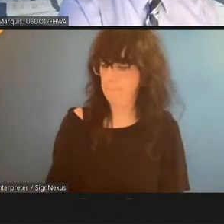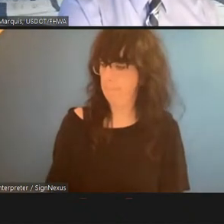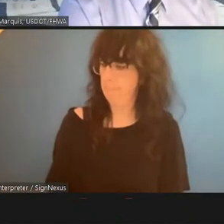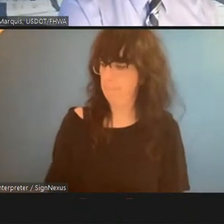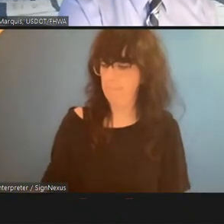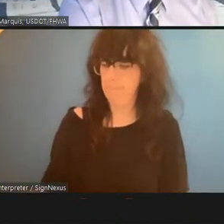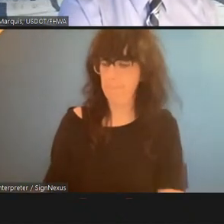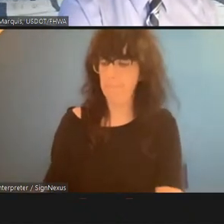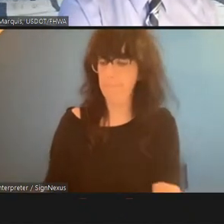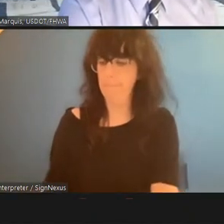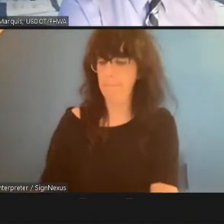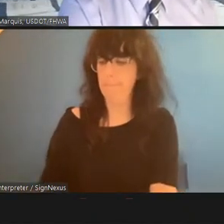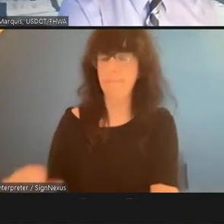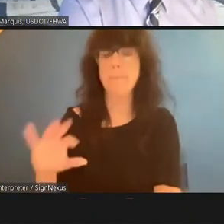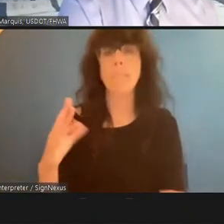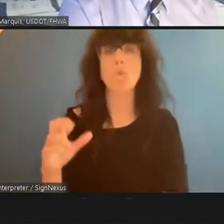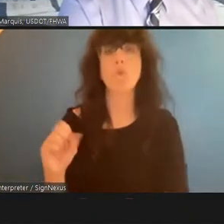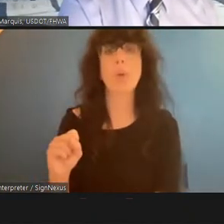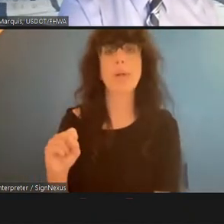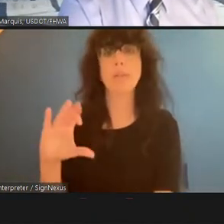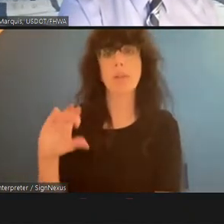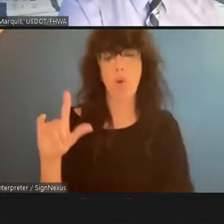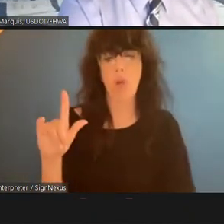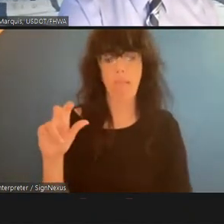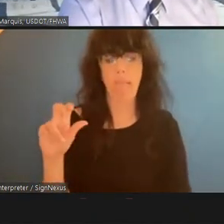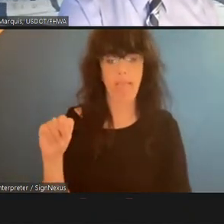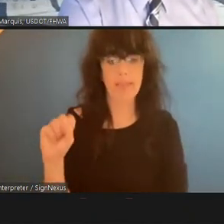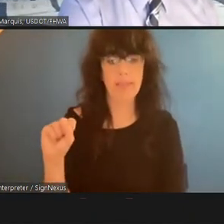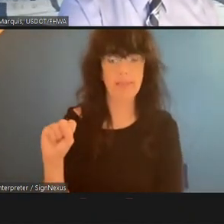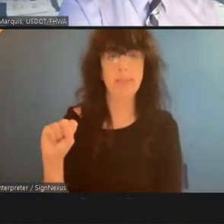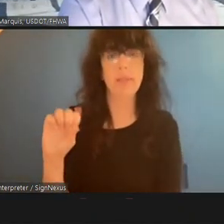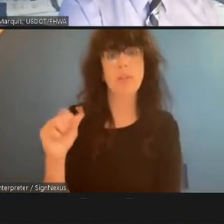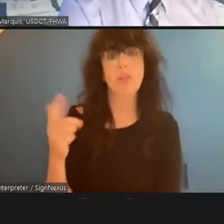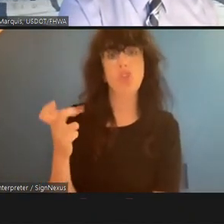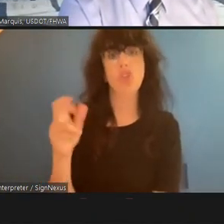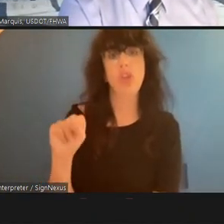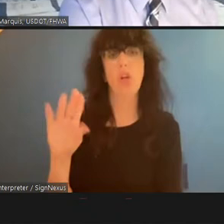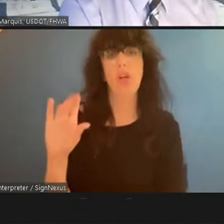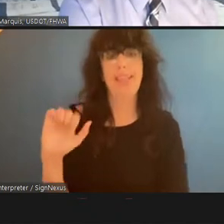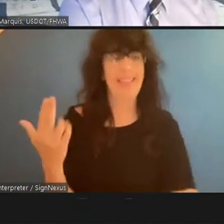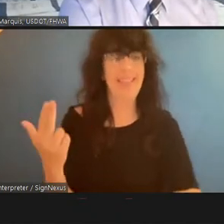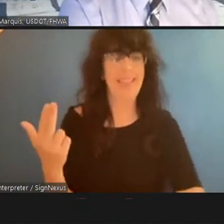our next speaker is chris collins followed by sharon lee